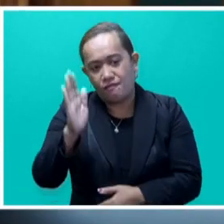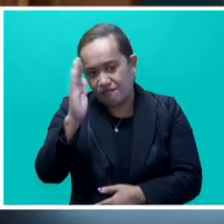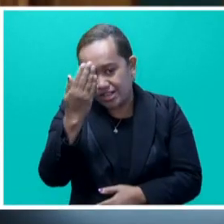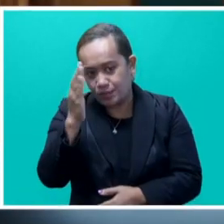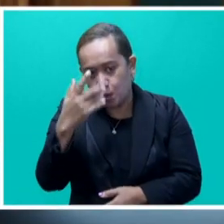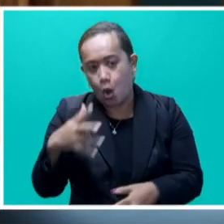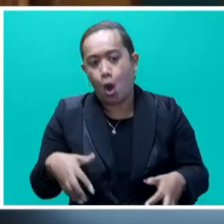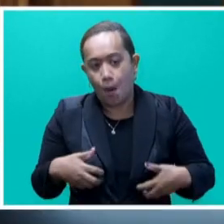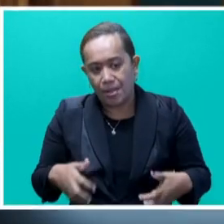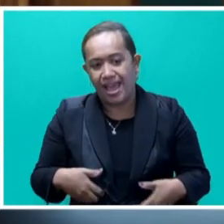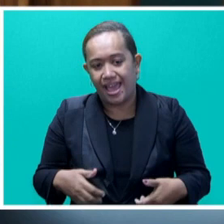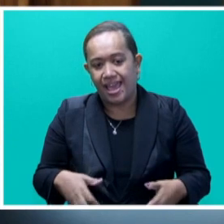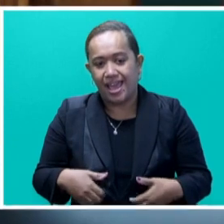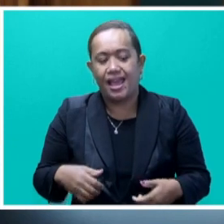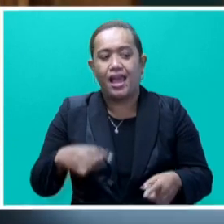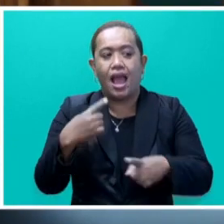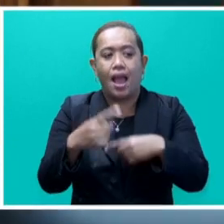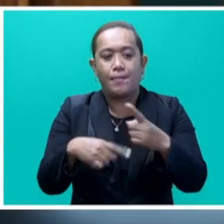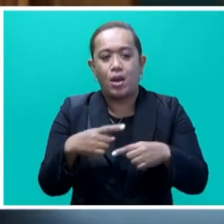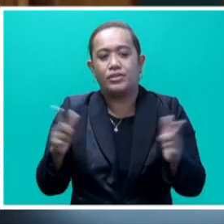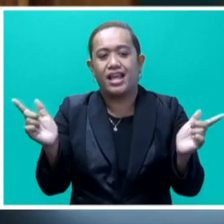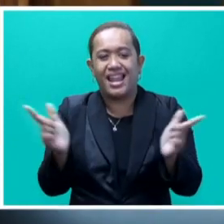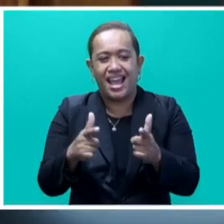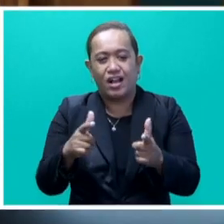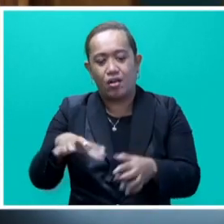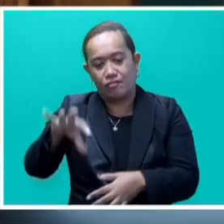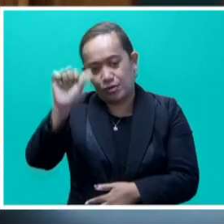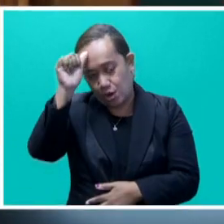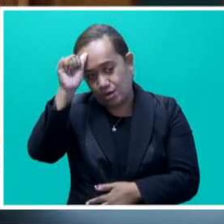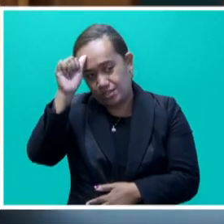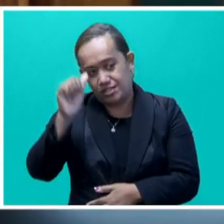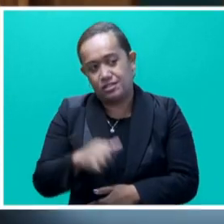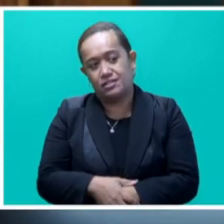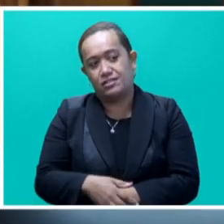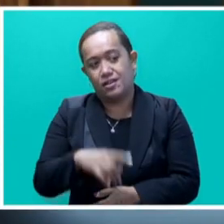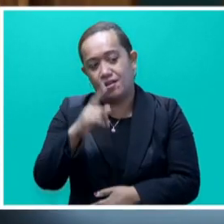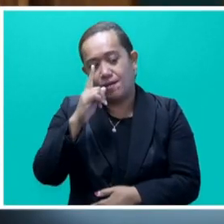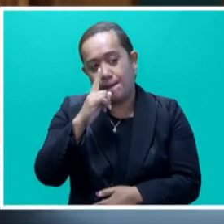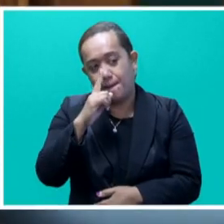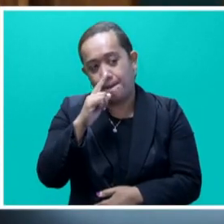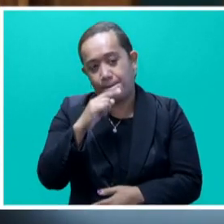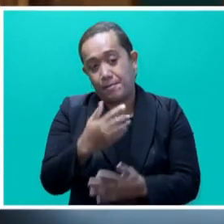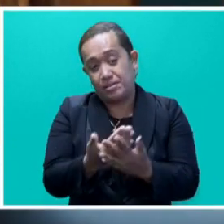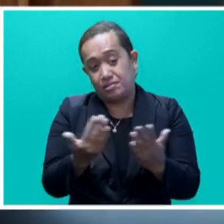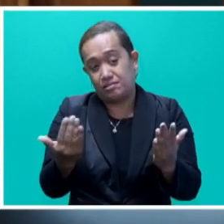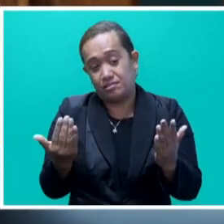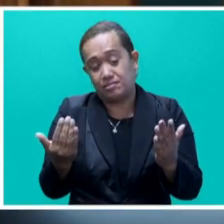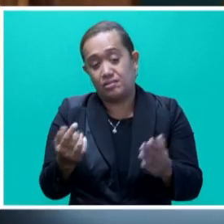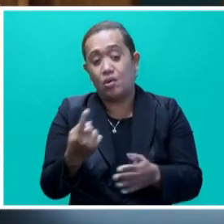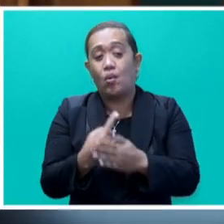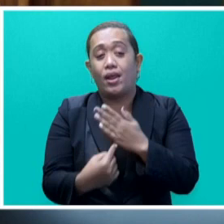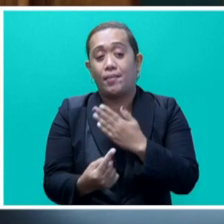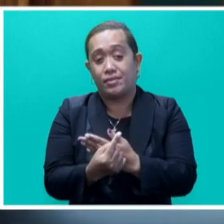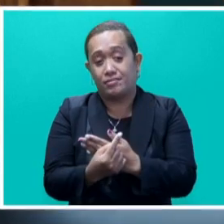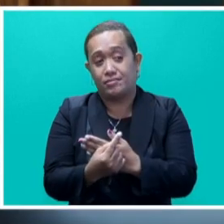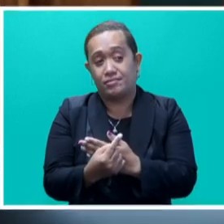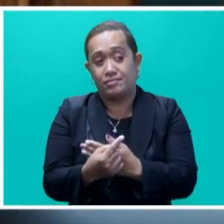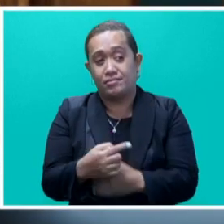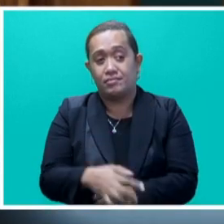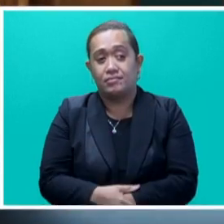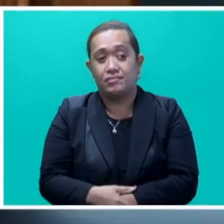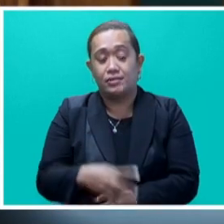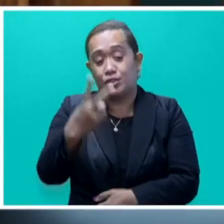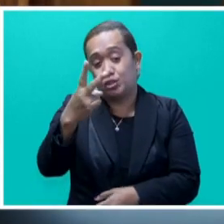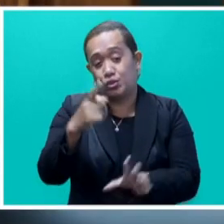complaining about the lack of knowledge in the public sphere about what transpired about 2 years